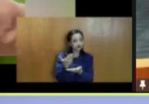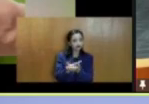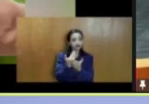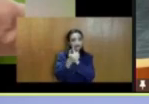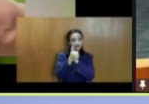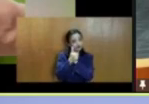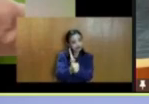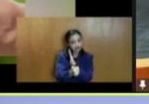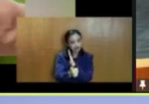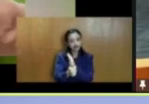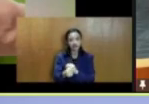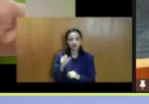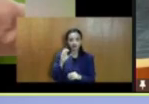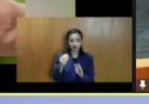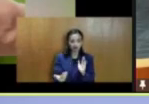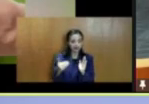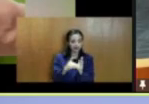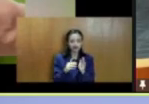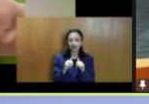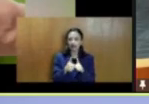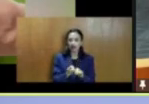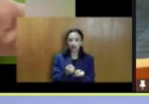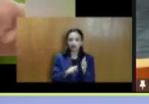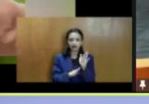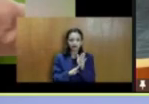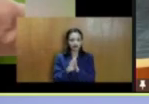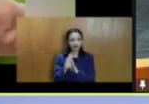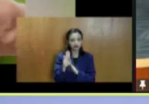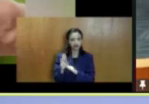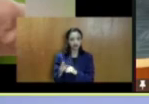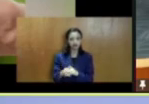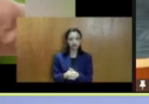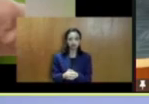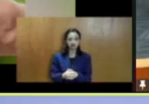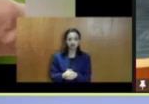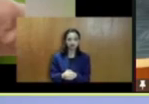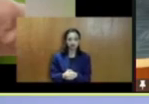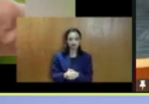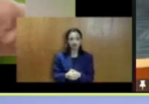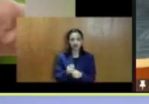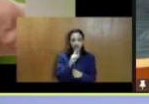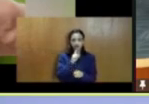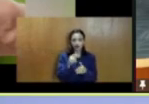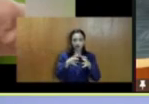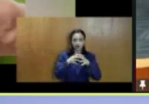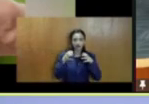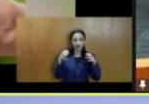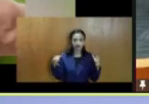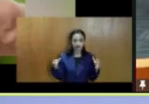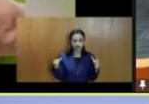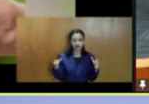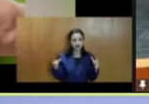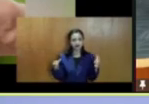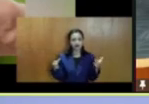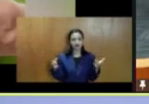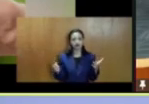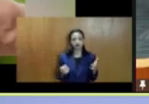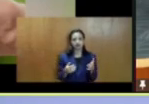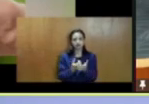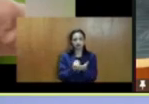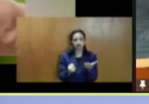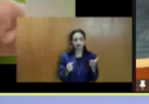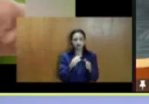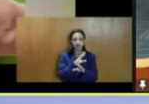So again, how do we develop those in a really large and complex supply chain, which